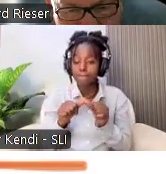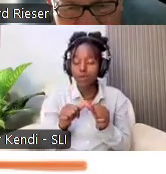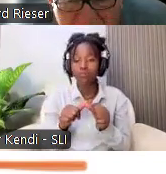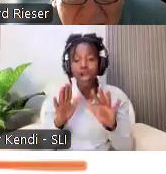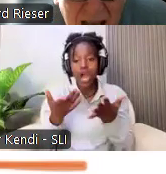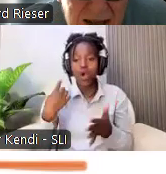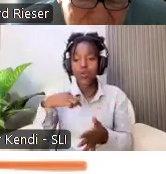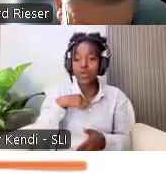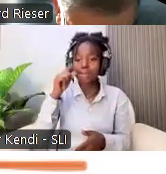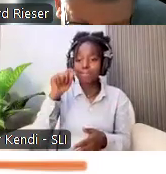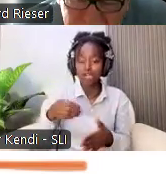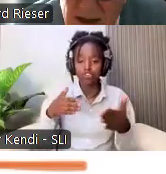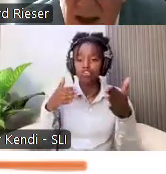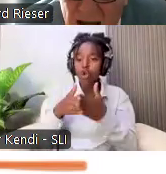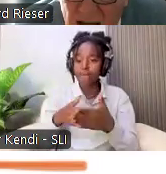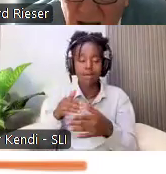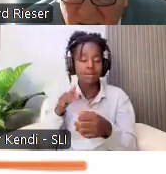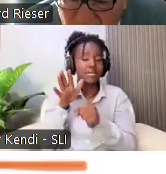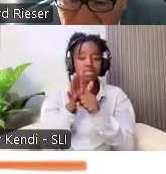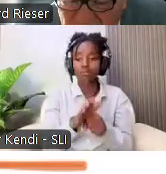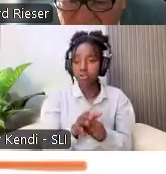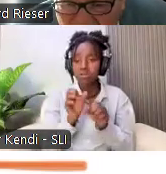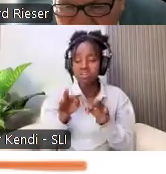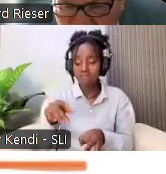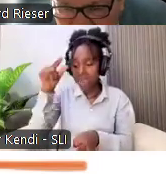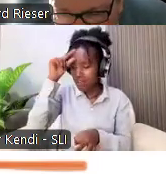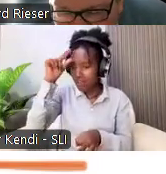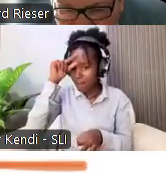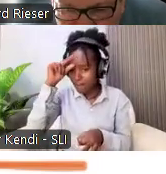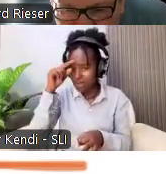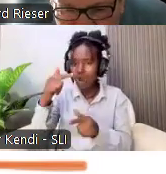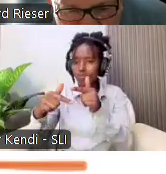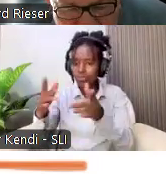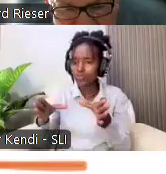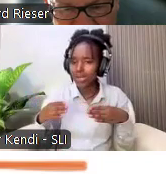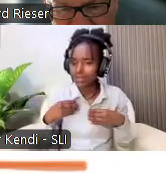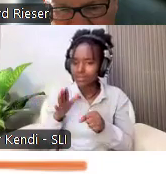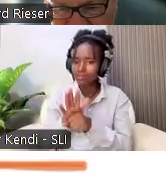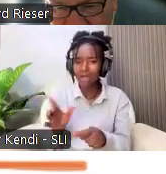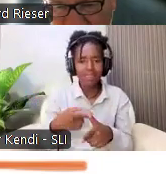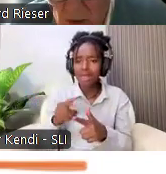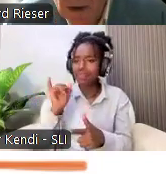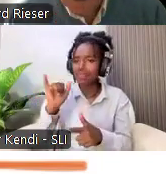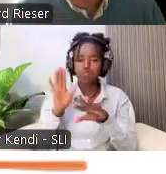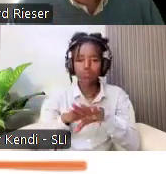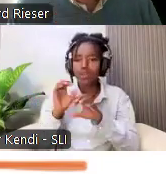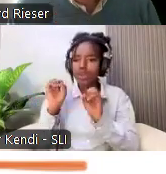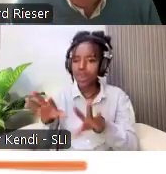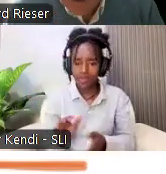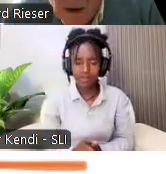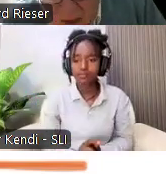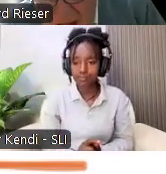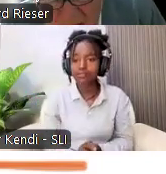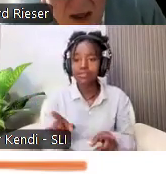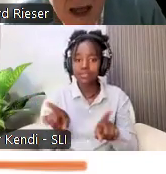Governments, by accepting this convention, and as I said, 55 of 56 of our Commonwealth countries have